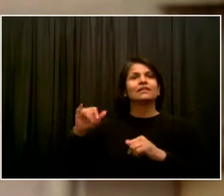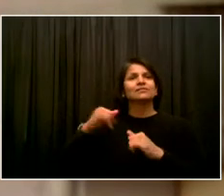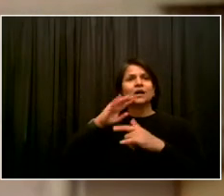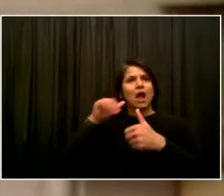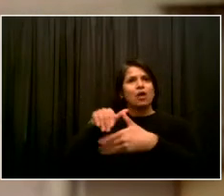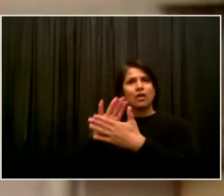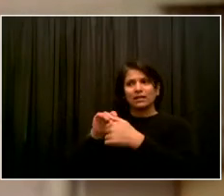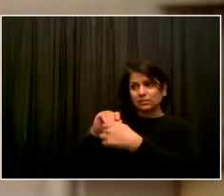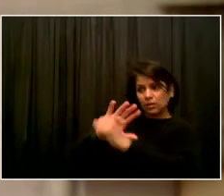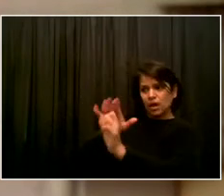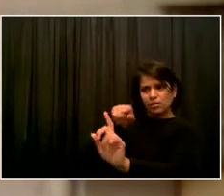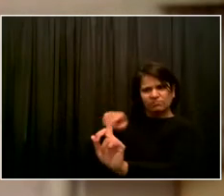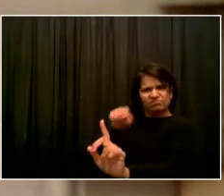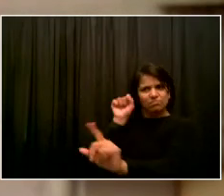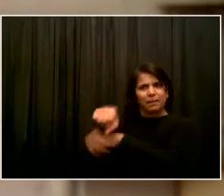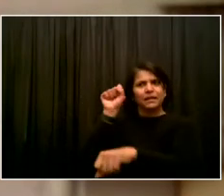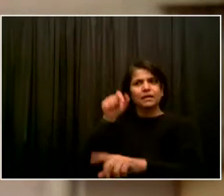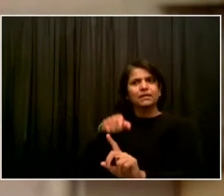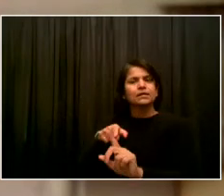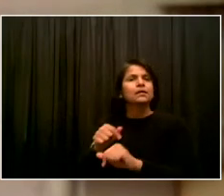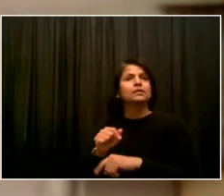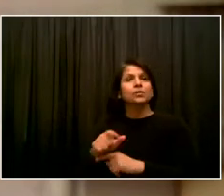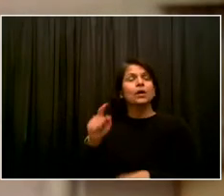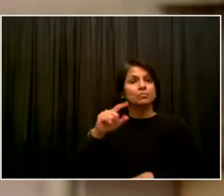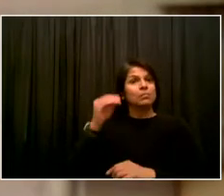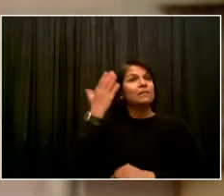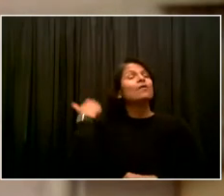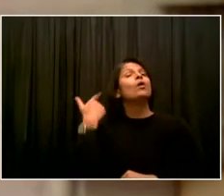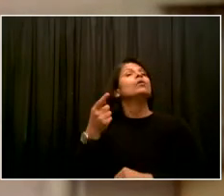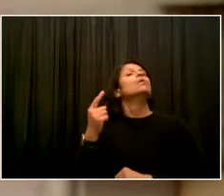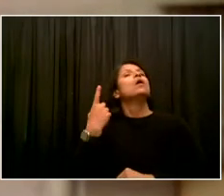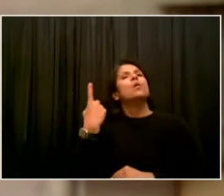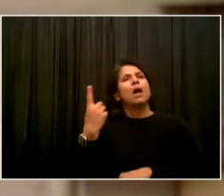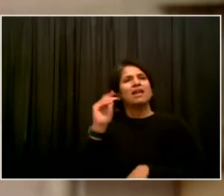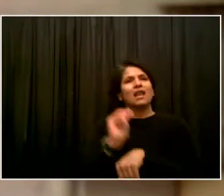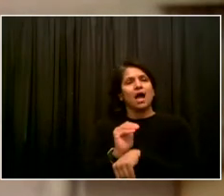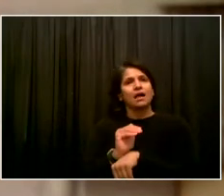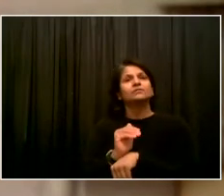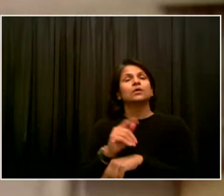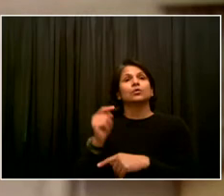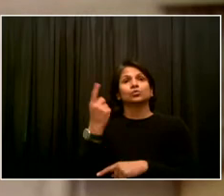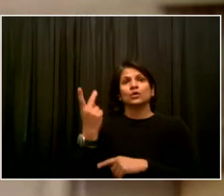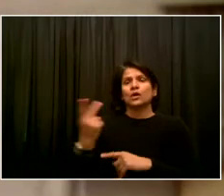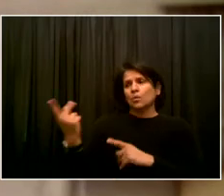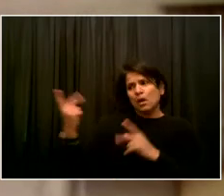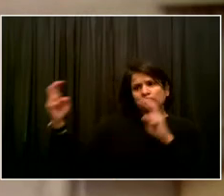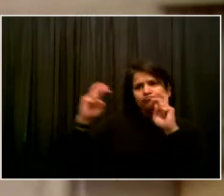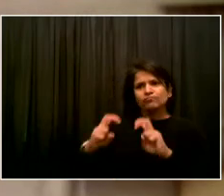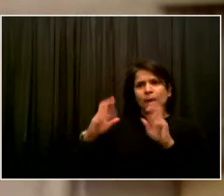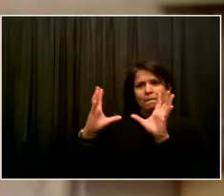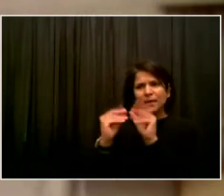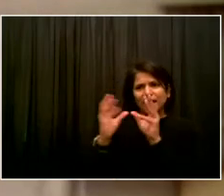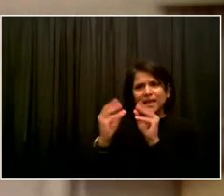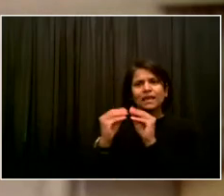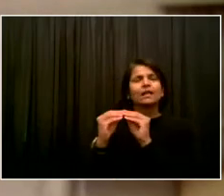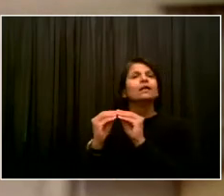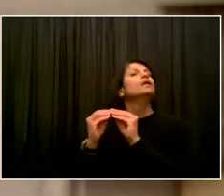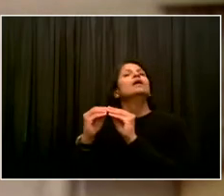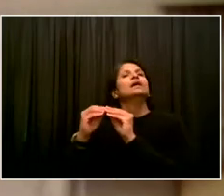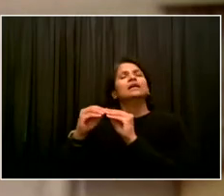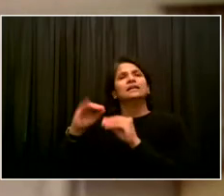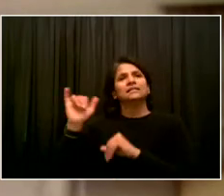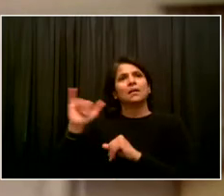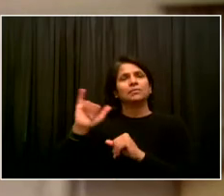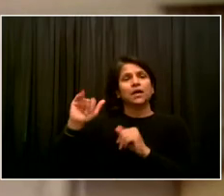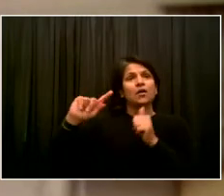evening we just heard about the very first case of Omicron that appeared in New York State, in New York City. And that afternoon, we sat